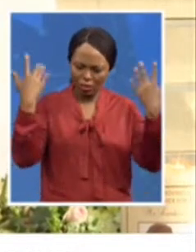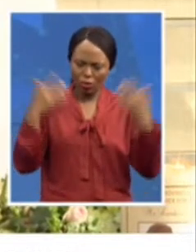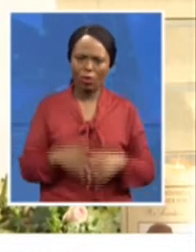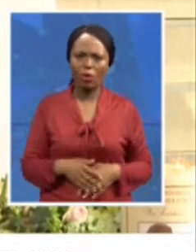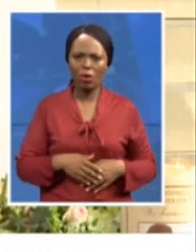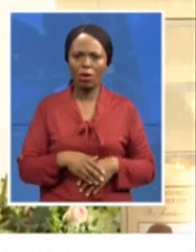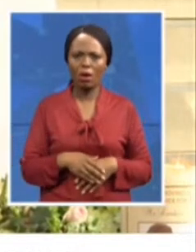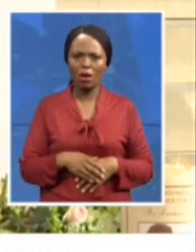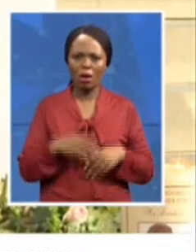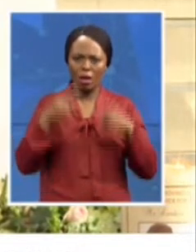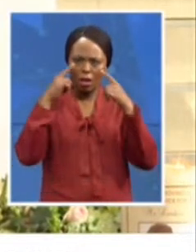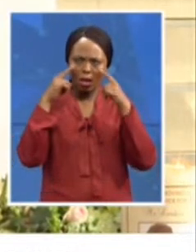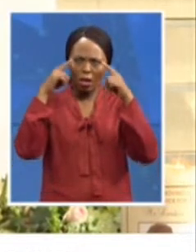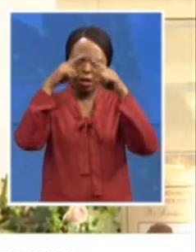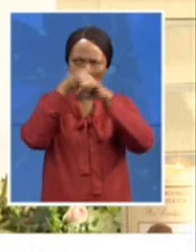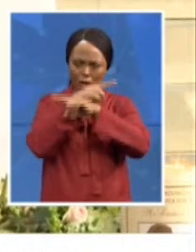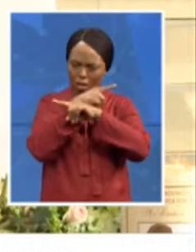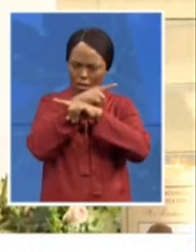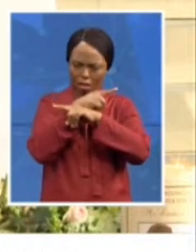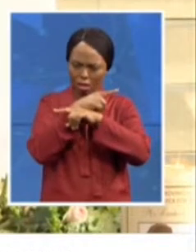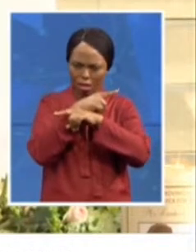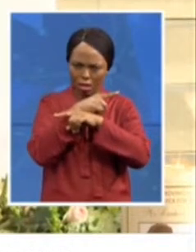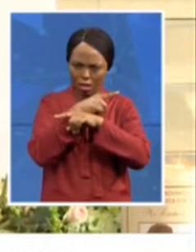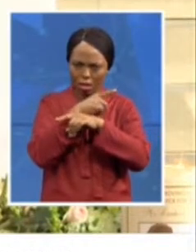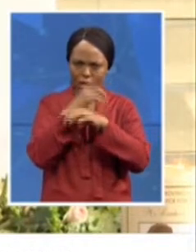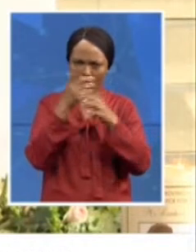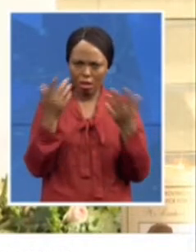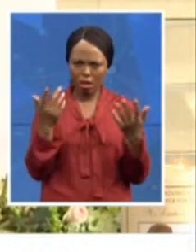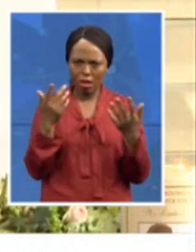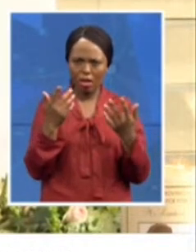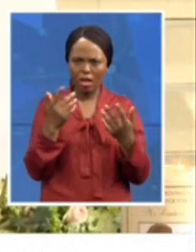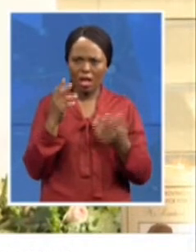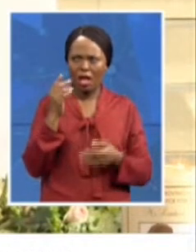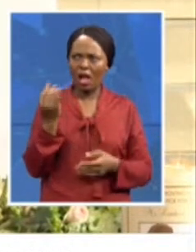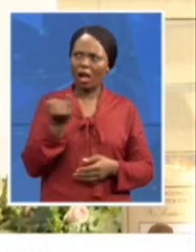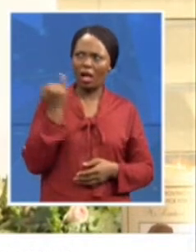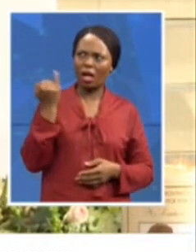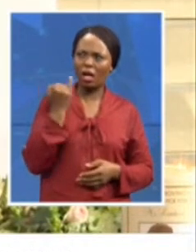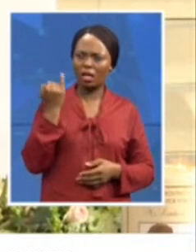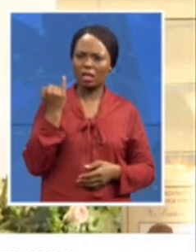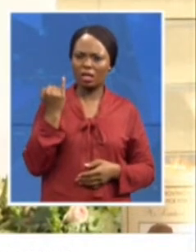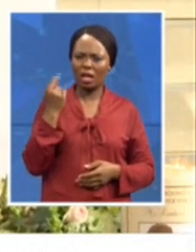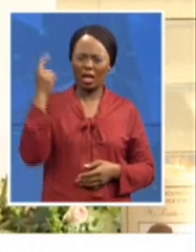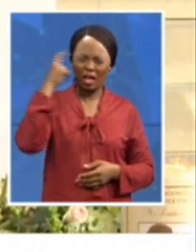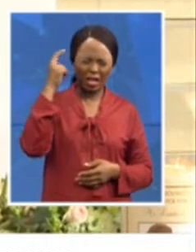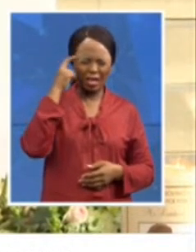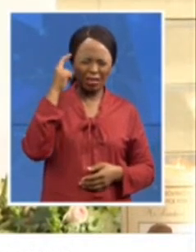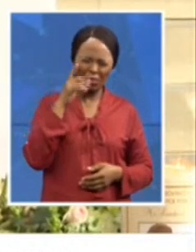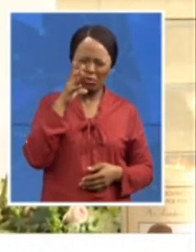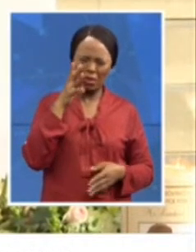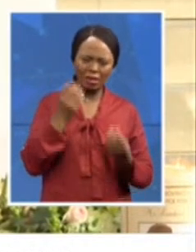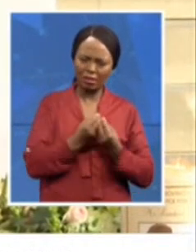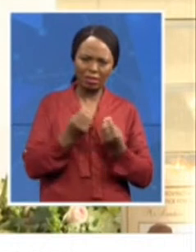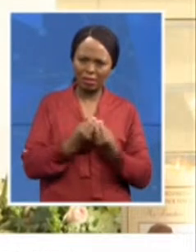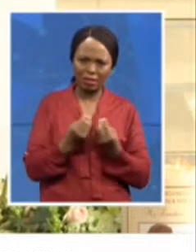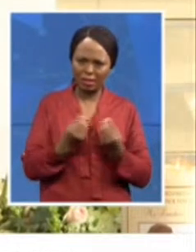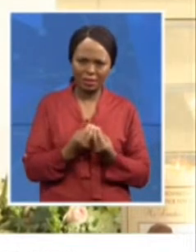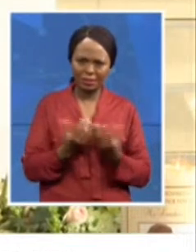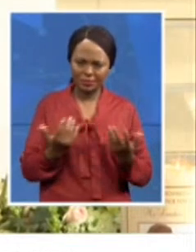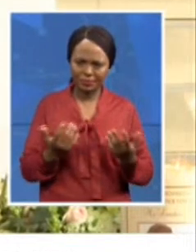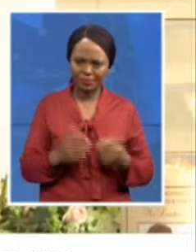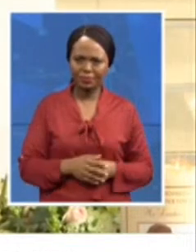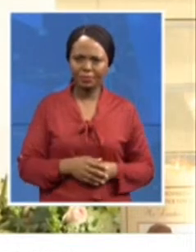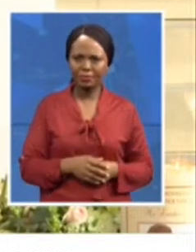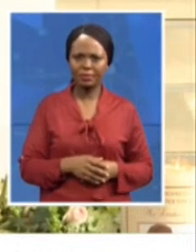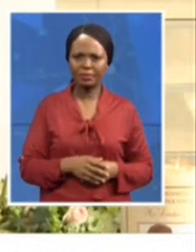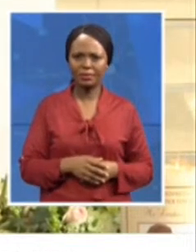as though she was preoccupied by everything else in the room other than our conversation. At that